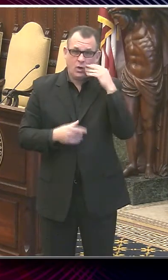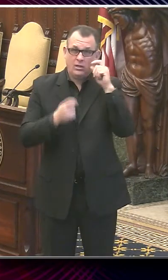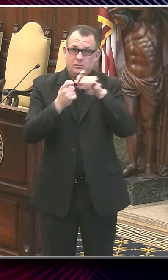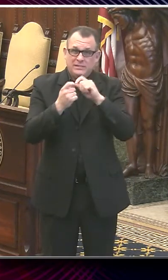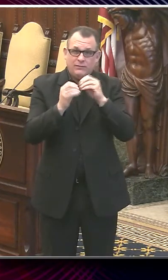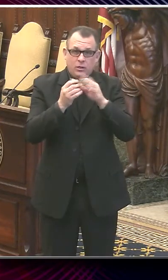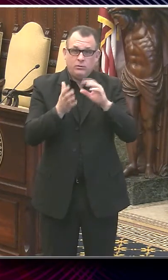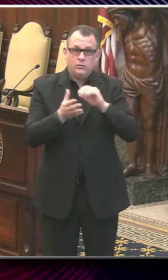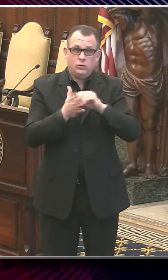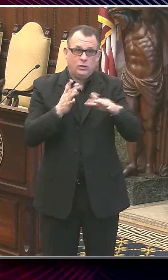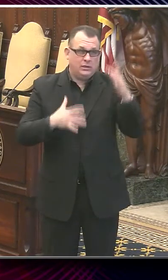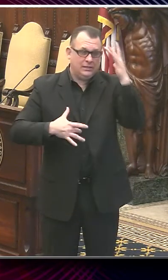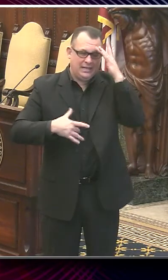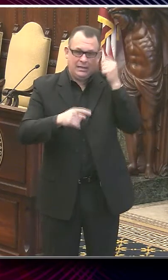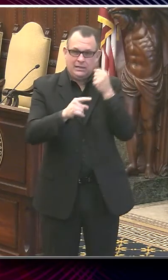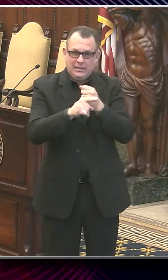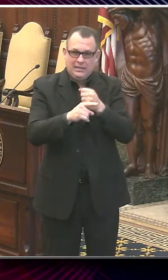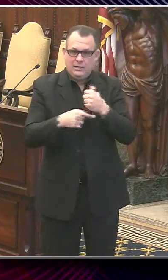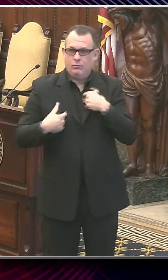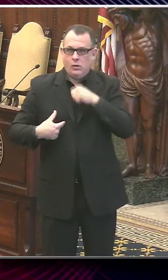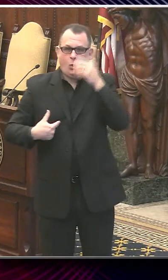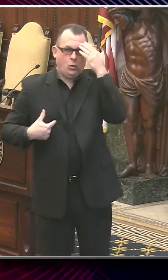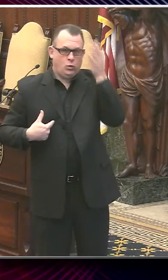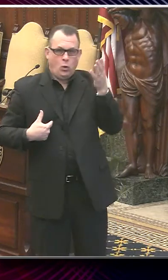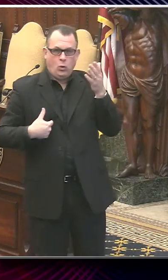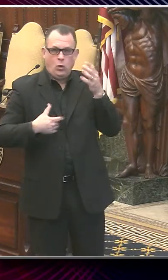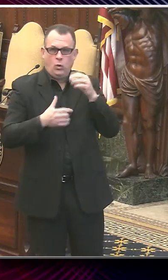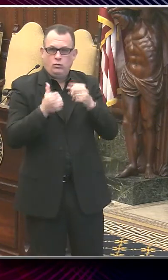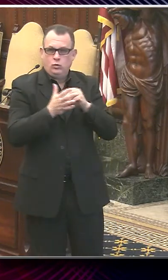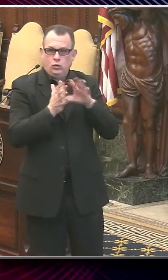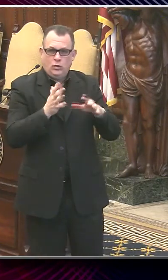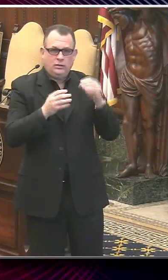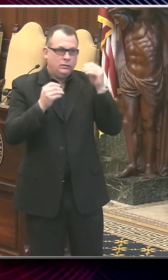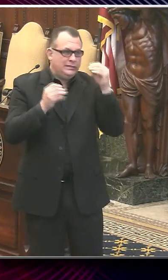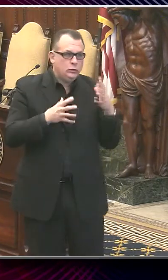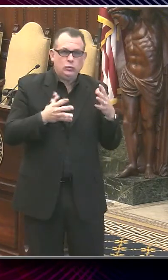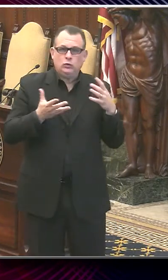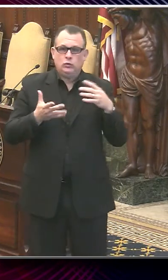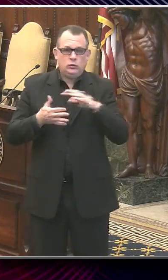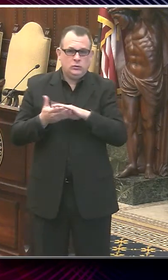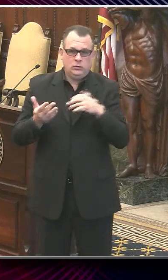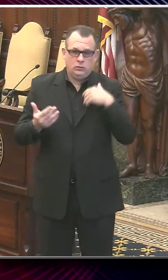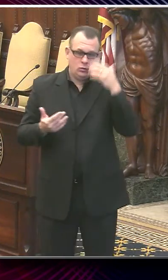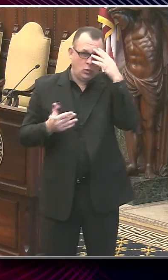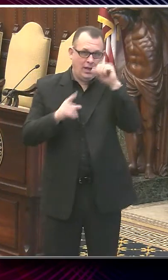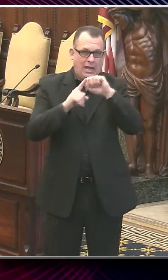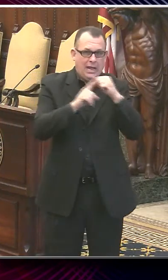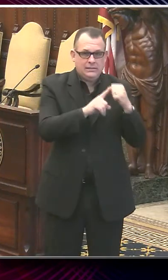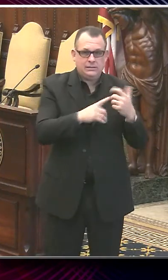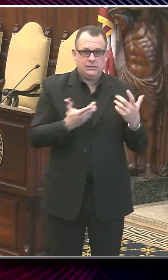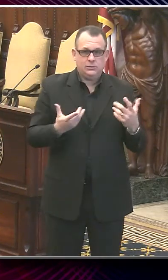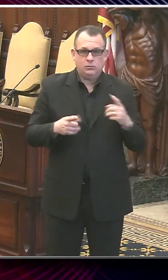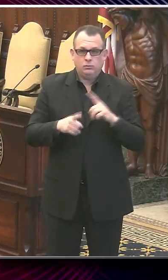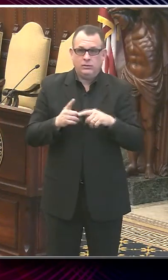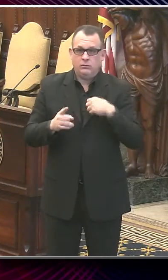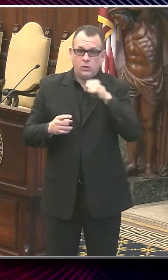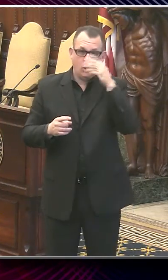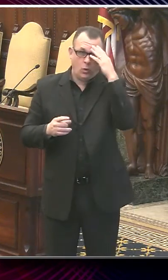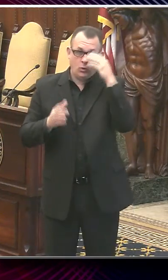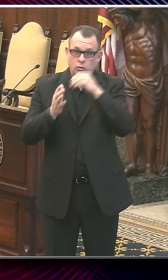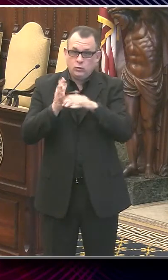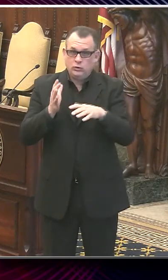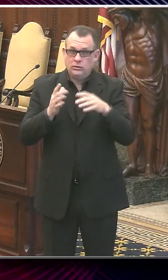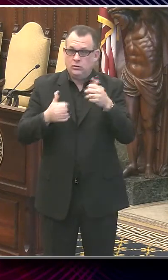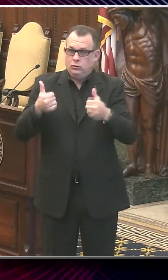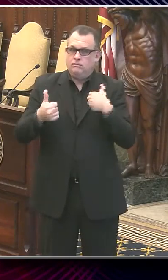We don't have knowledge of what students or teachers are ill. We know about cases, but we don't know if they were a student or a teacher. So they have that information and they'll just